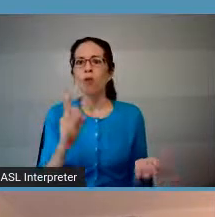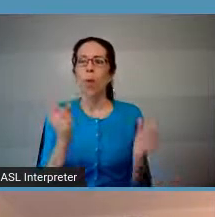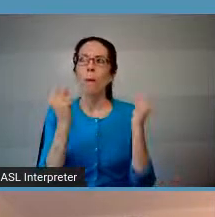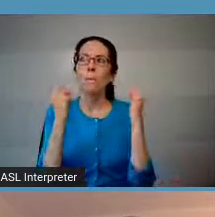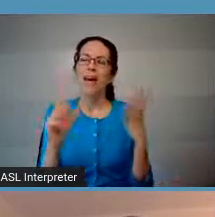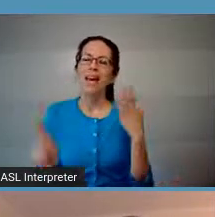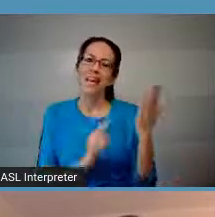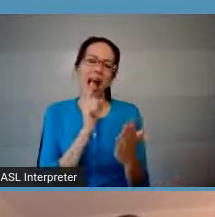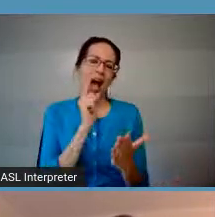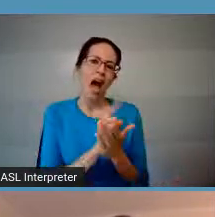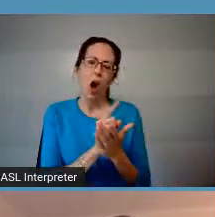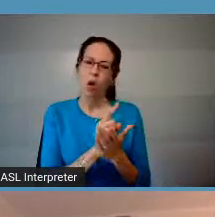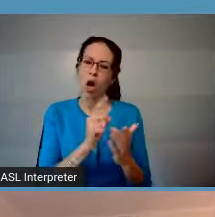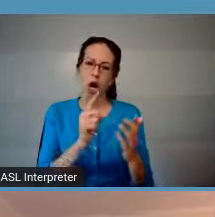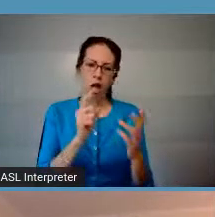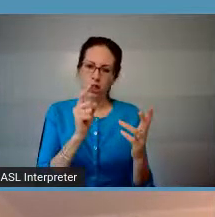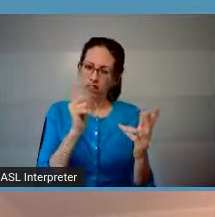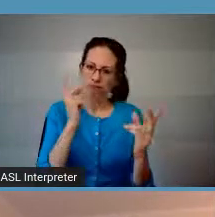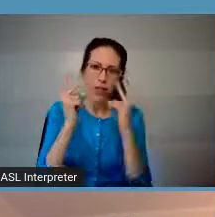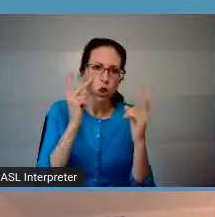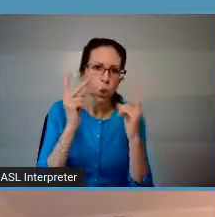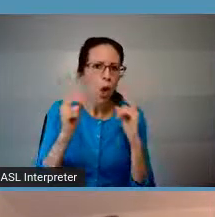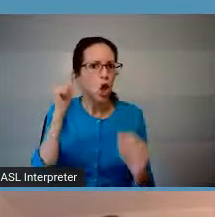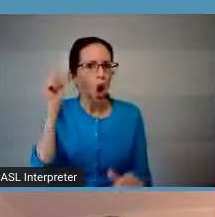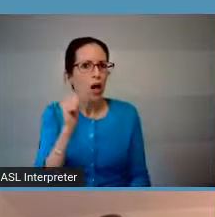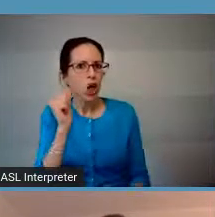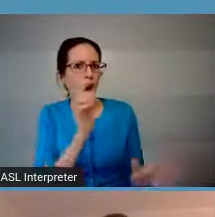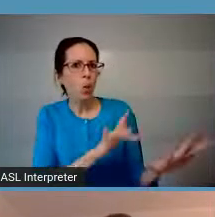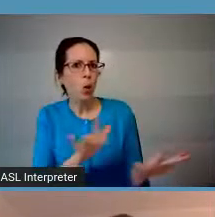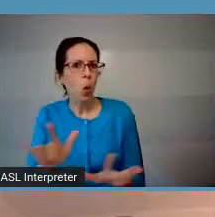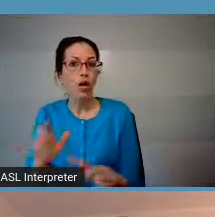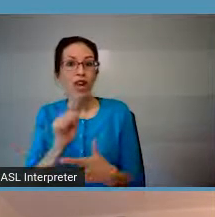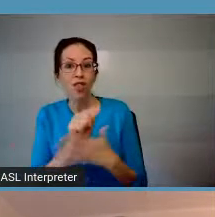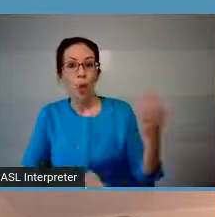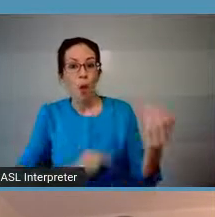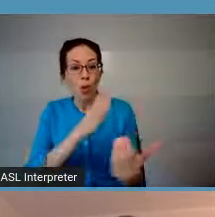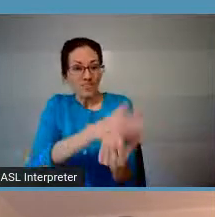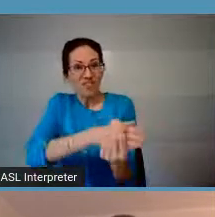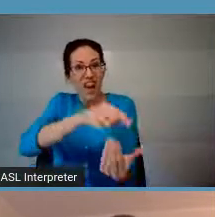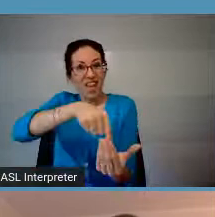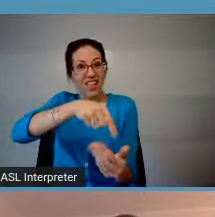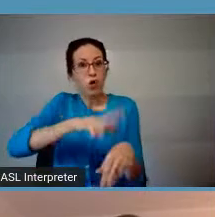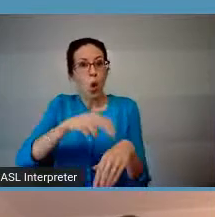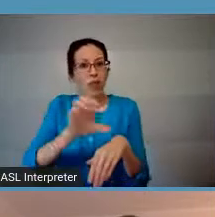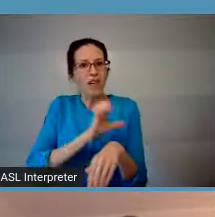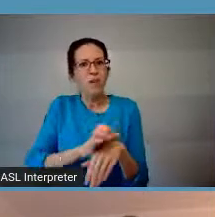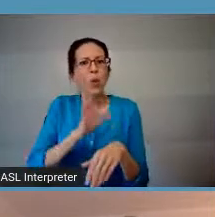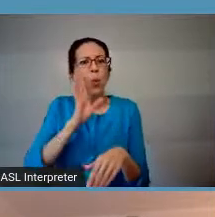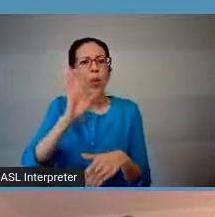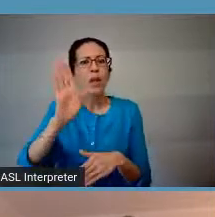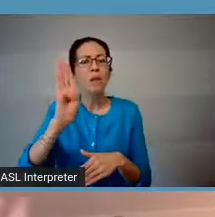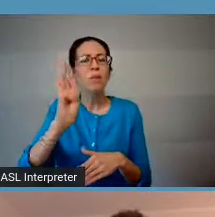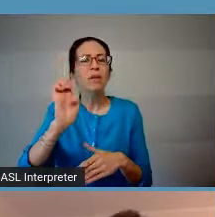of audio visual recordings, those files are going to be gigantic. And most of us don't